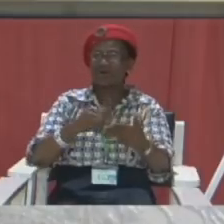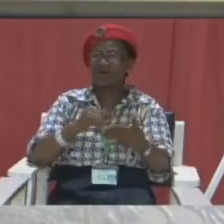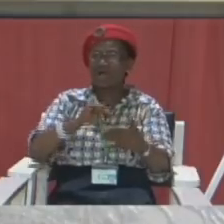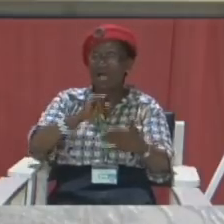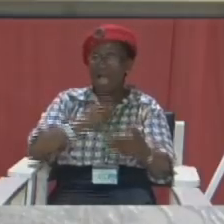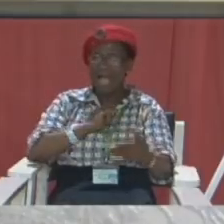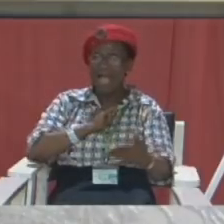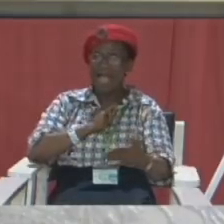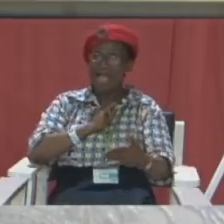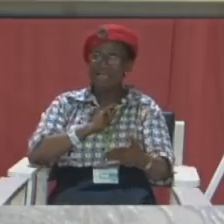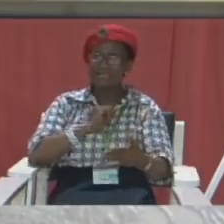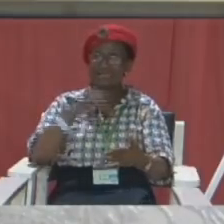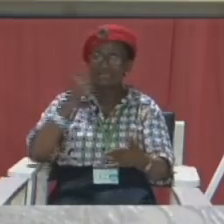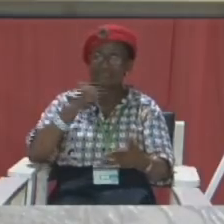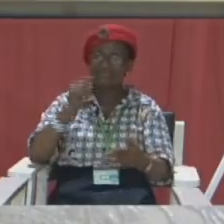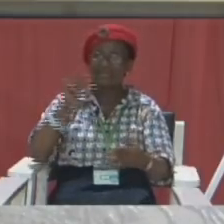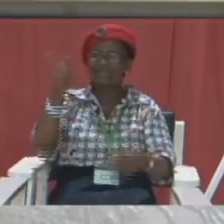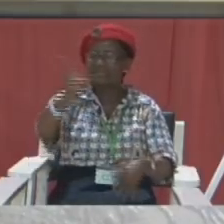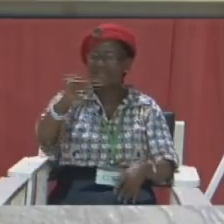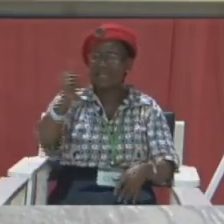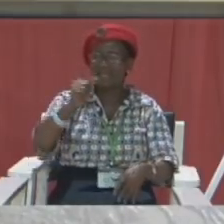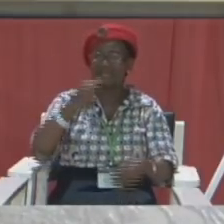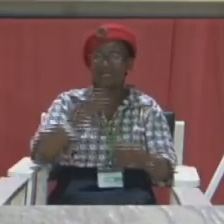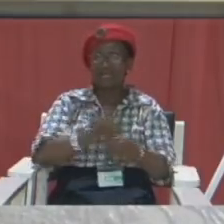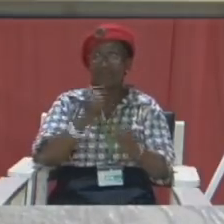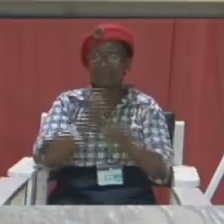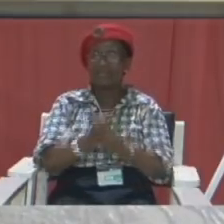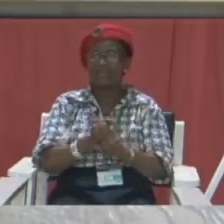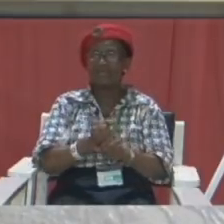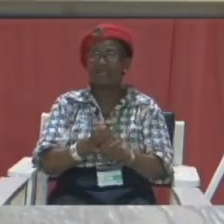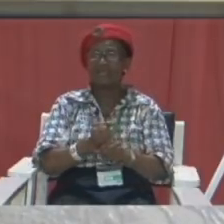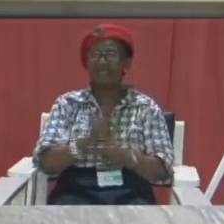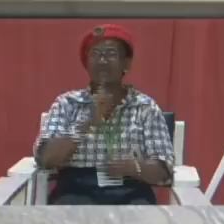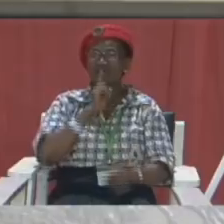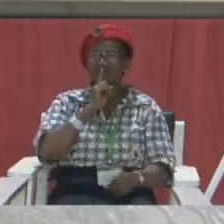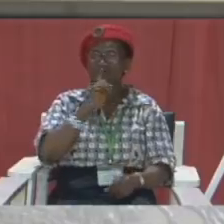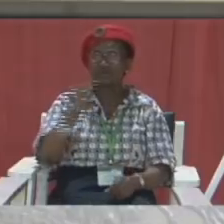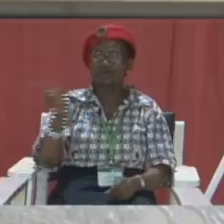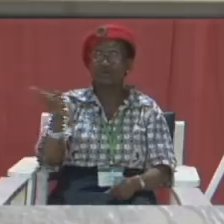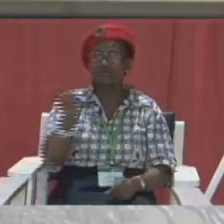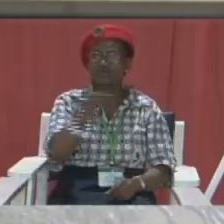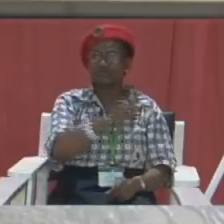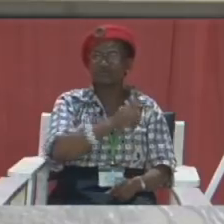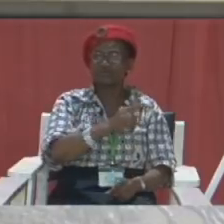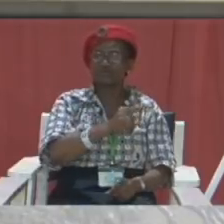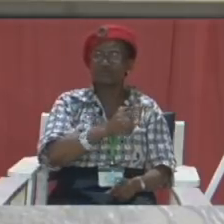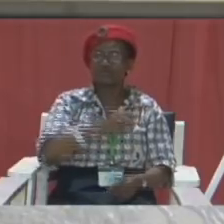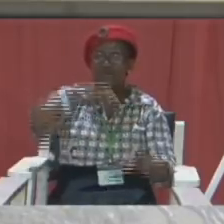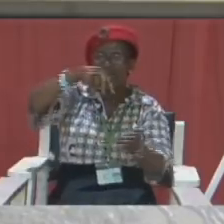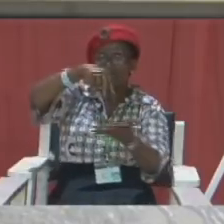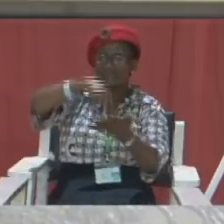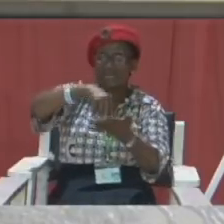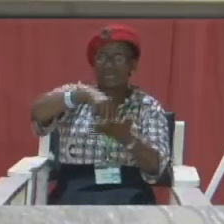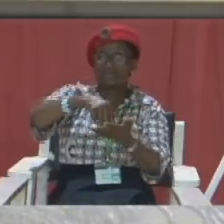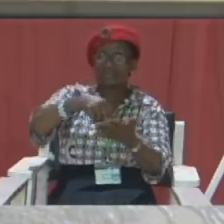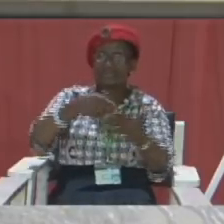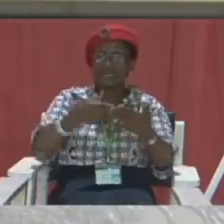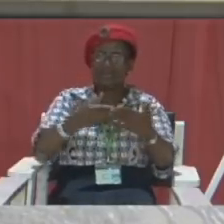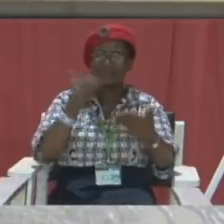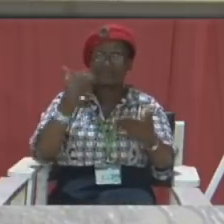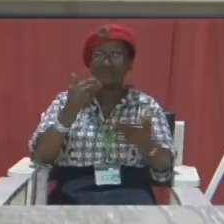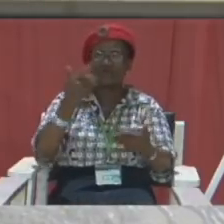yen, make sure you are standing before. Ko ti ri pe o duro ni waju mi. Come and stand before the altar. Ko wa duro ni waju pepe